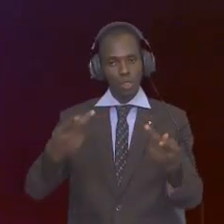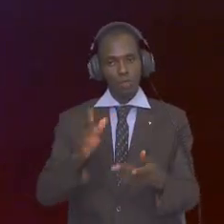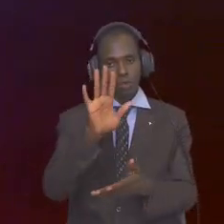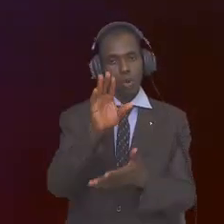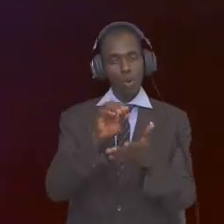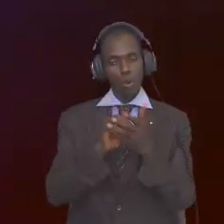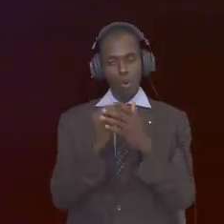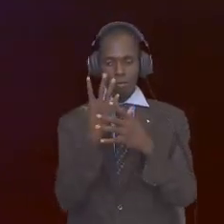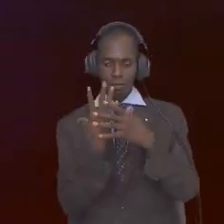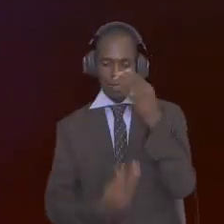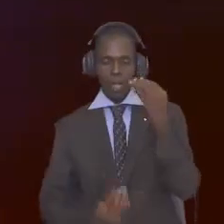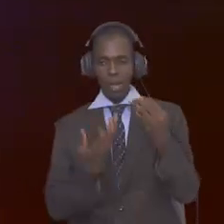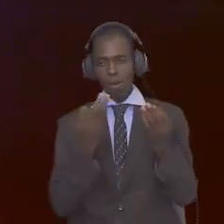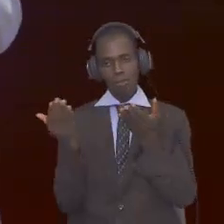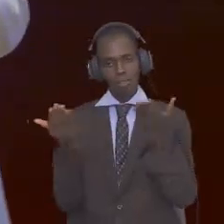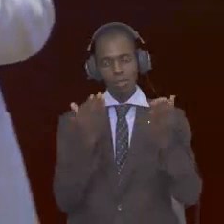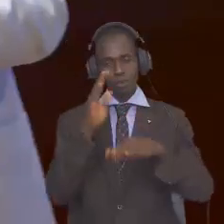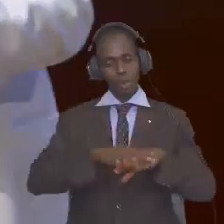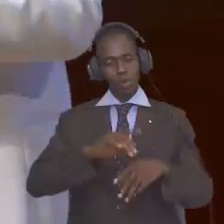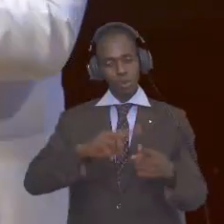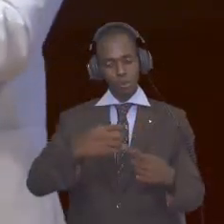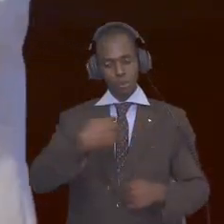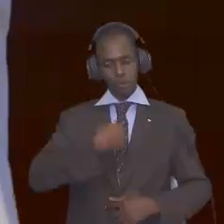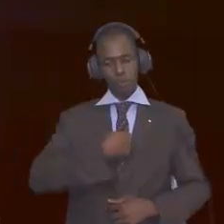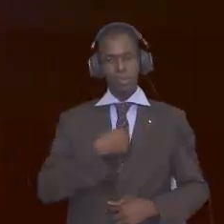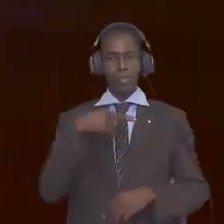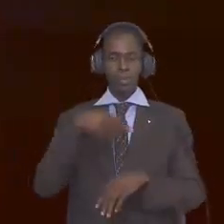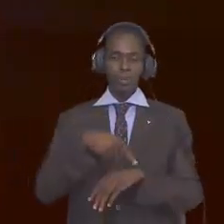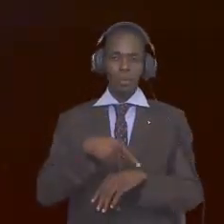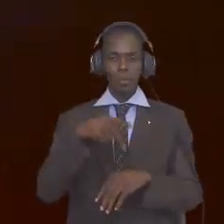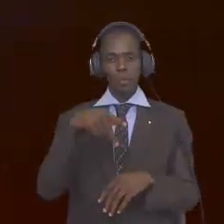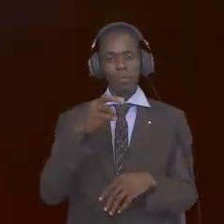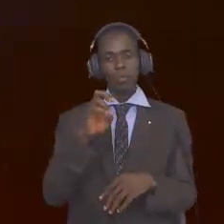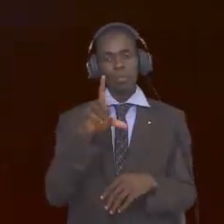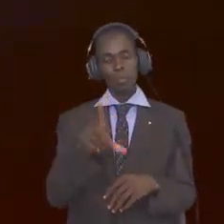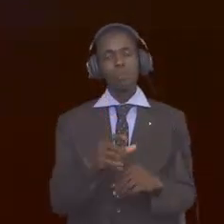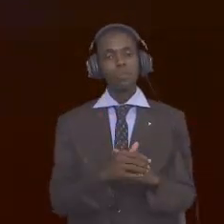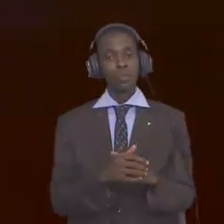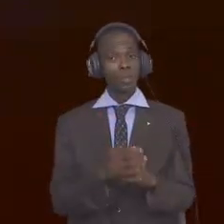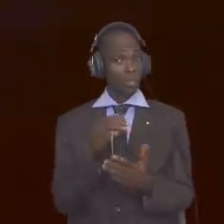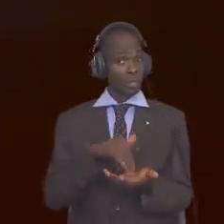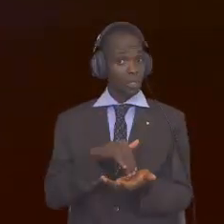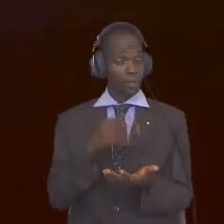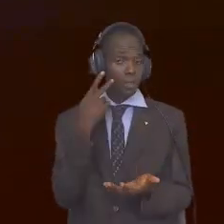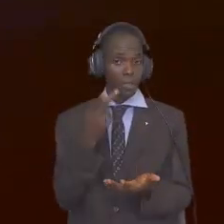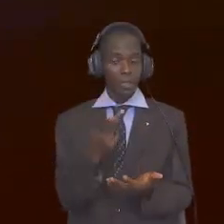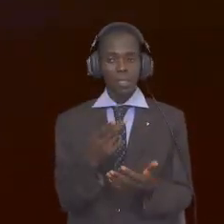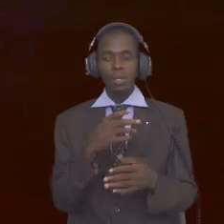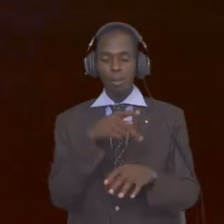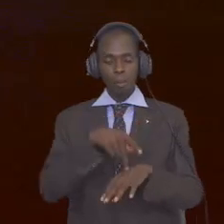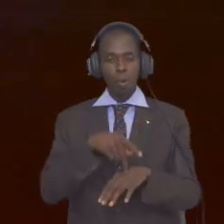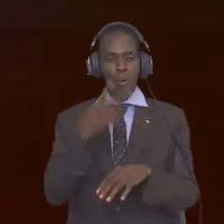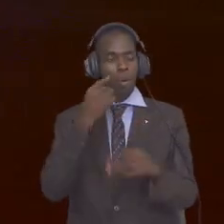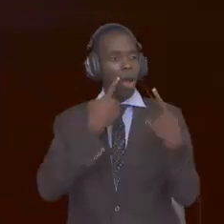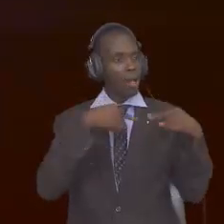of service unto me. To supply your lack of service. Again, he was telling the